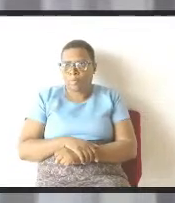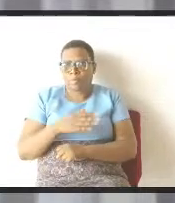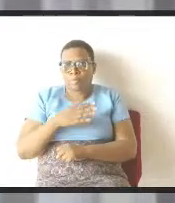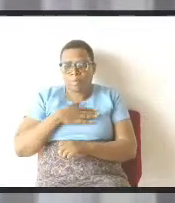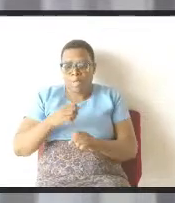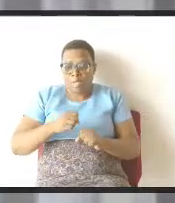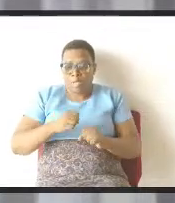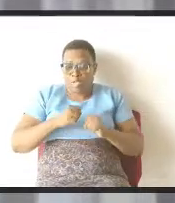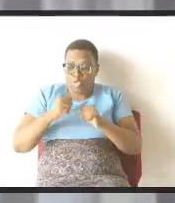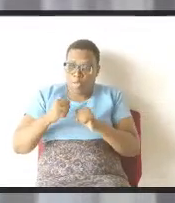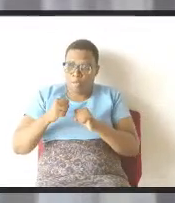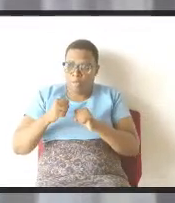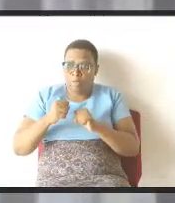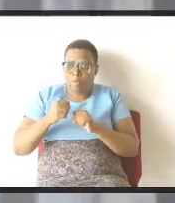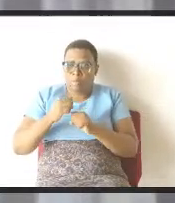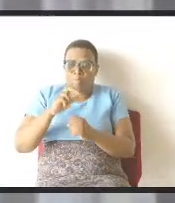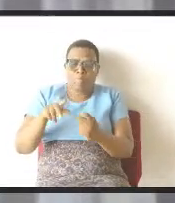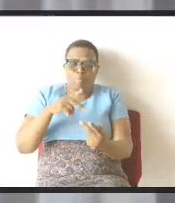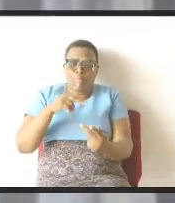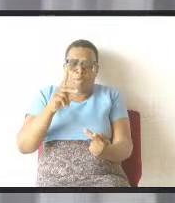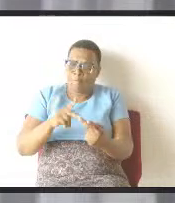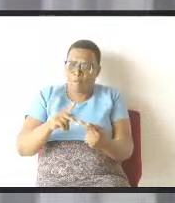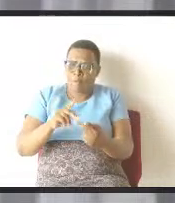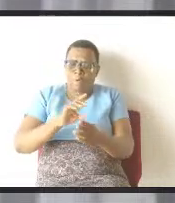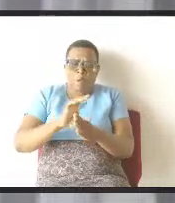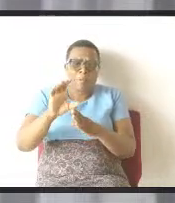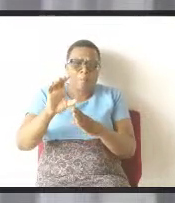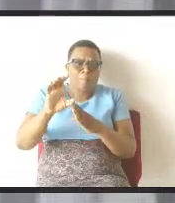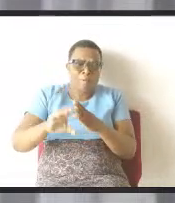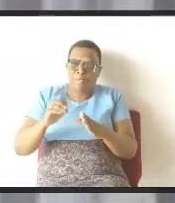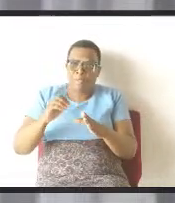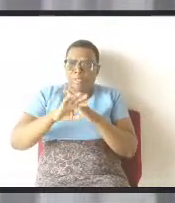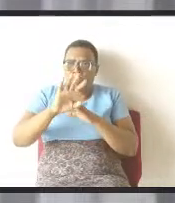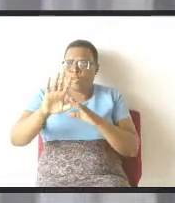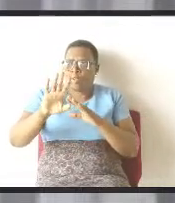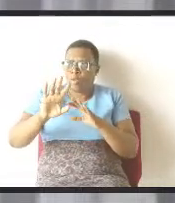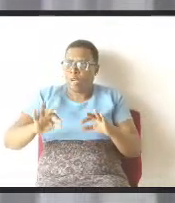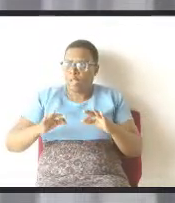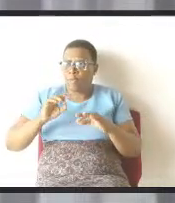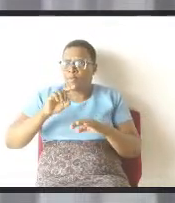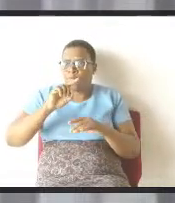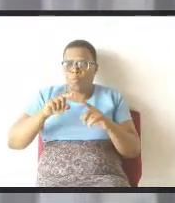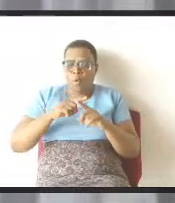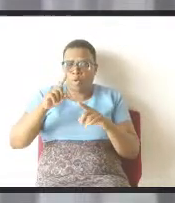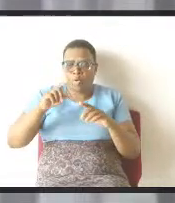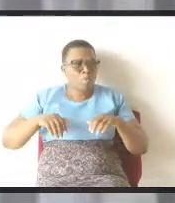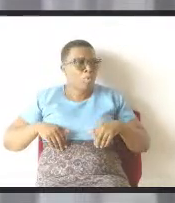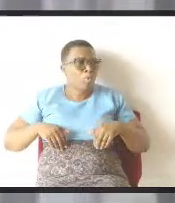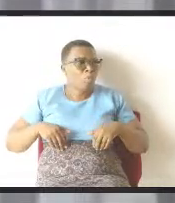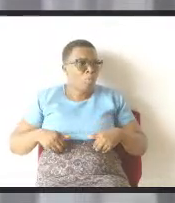strength is made perfect or complete in your weakness.